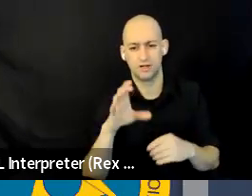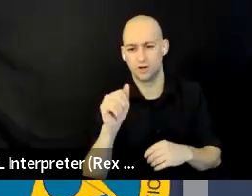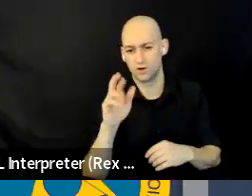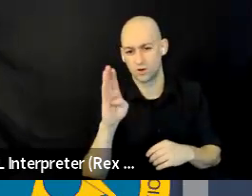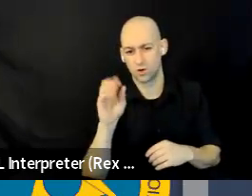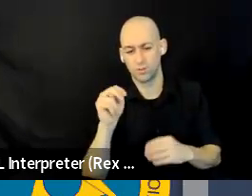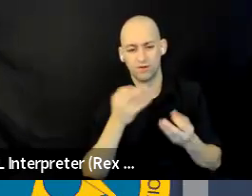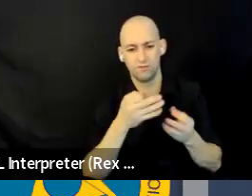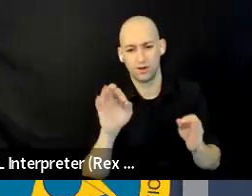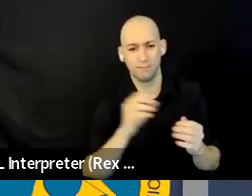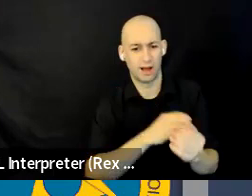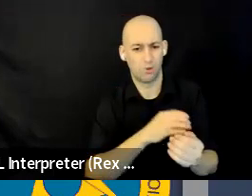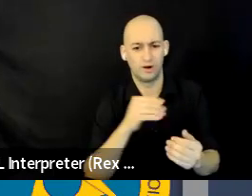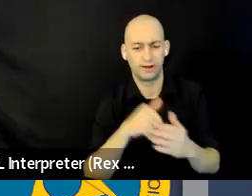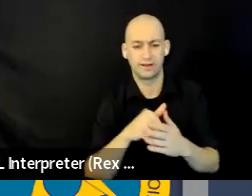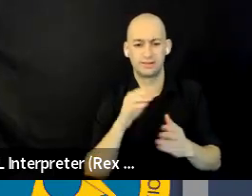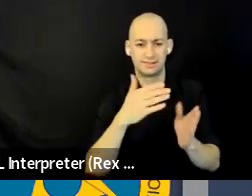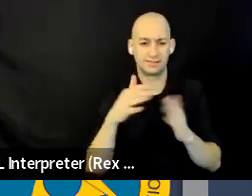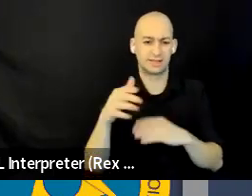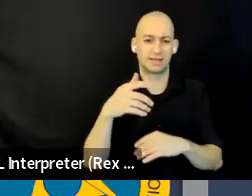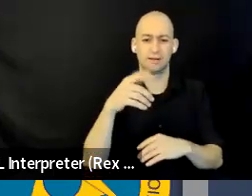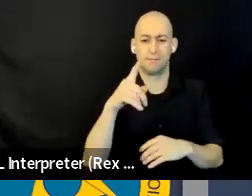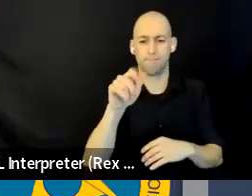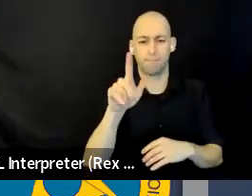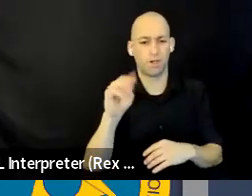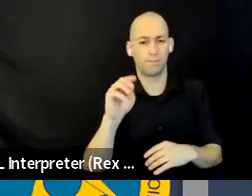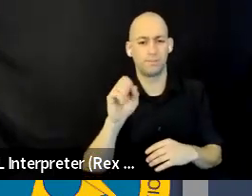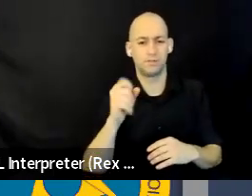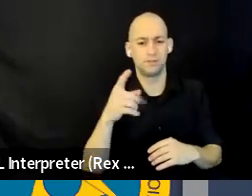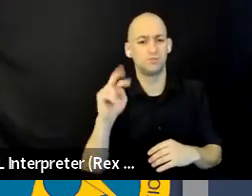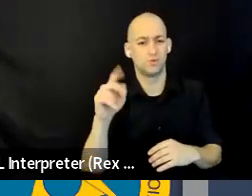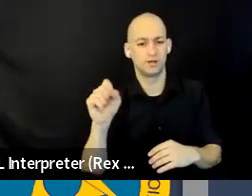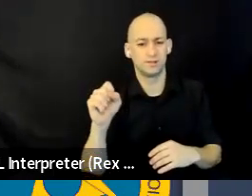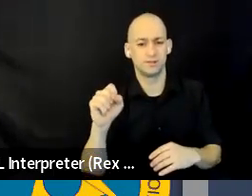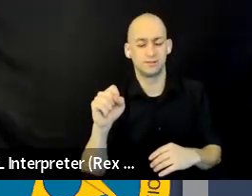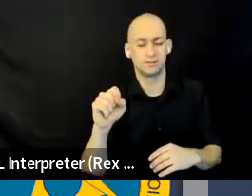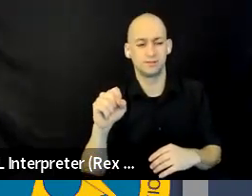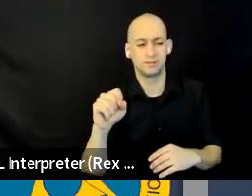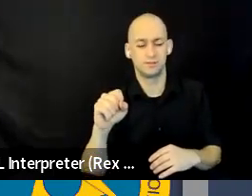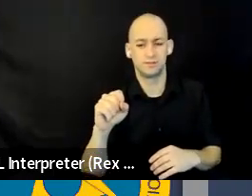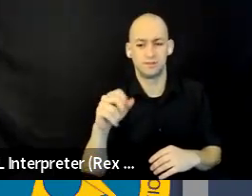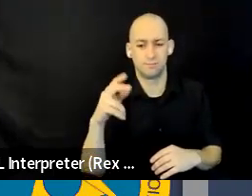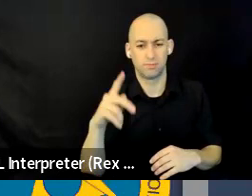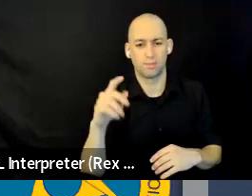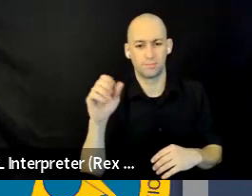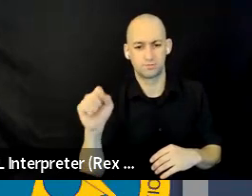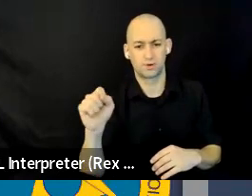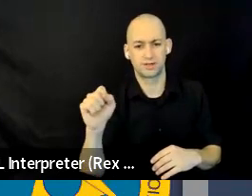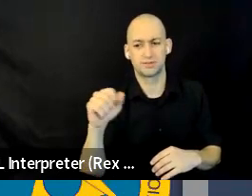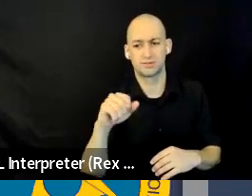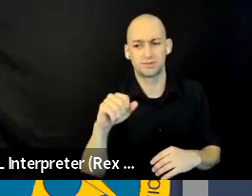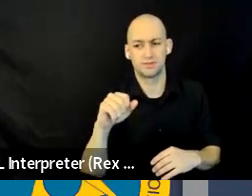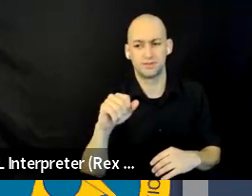in the city of Palm Springs. All 3 of those agencies took an important role on this project,